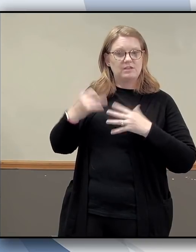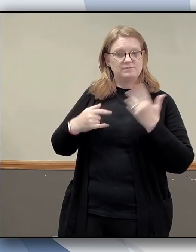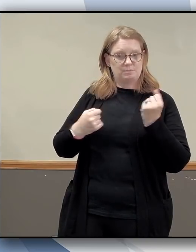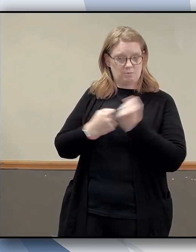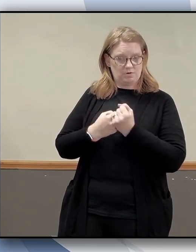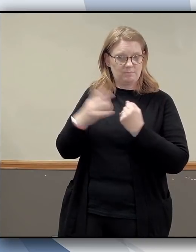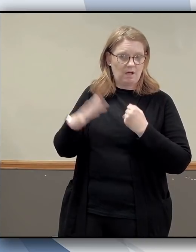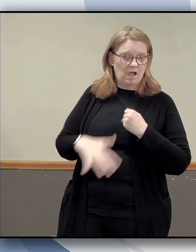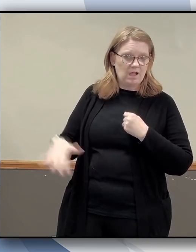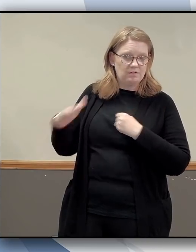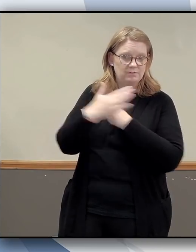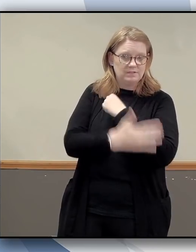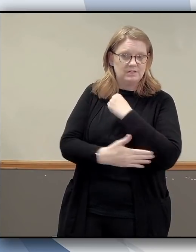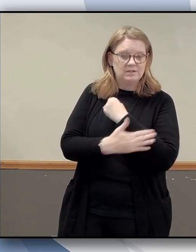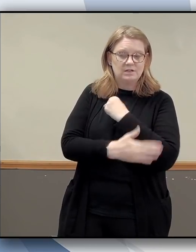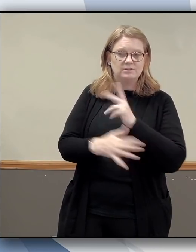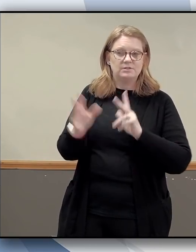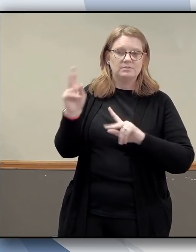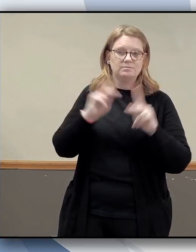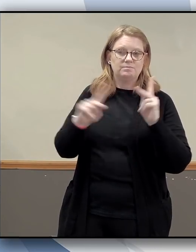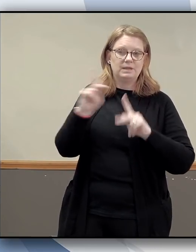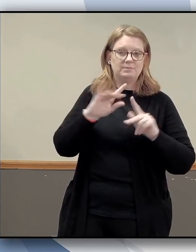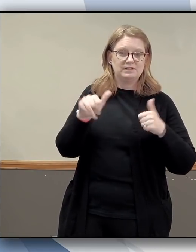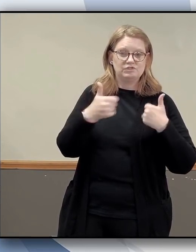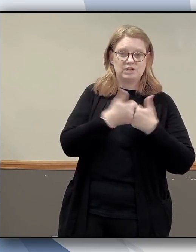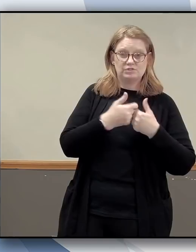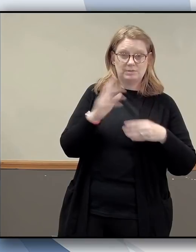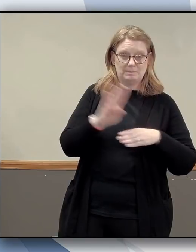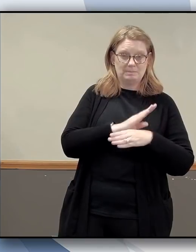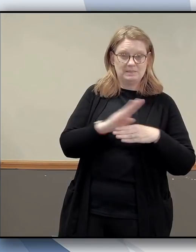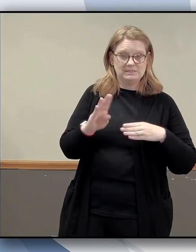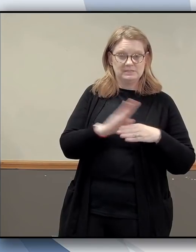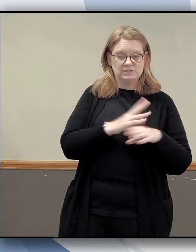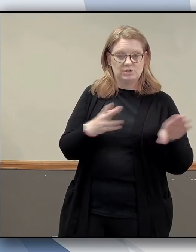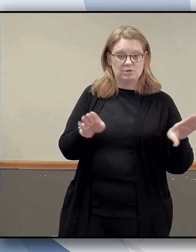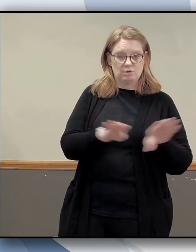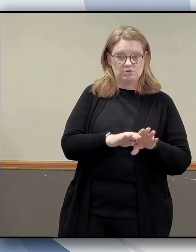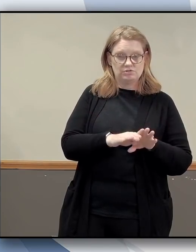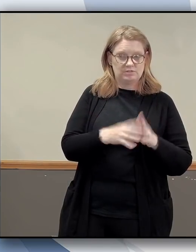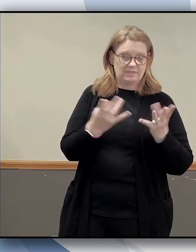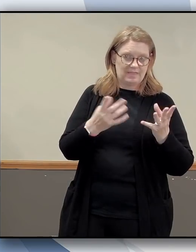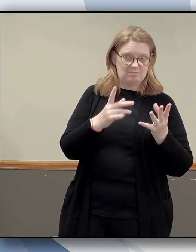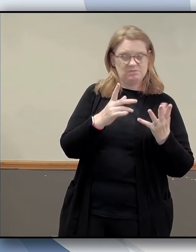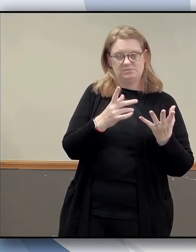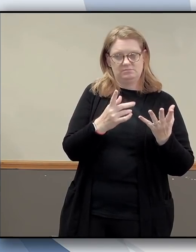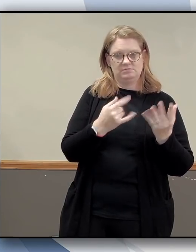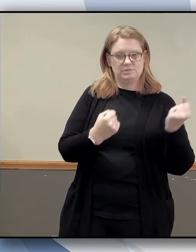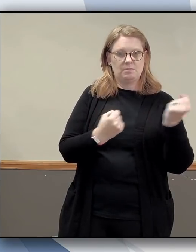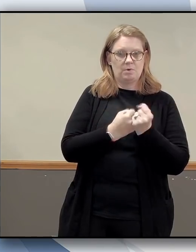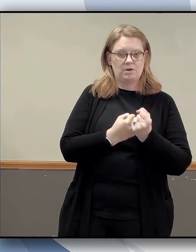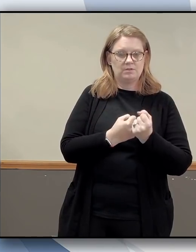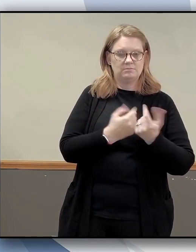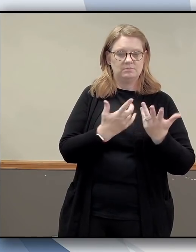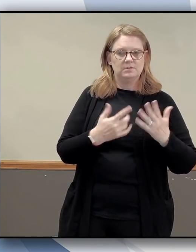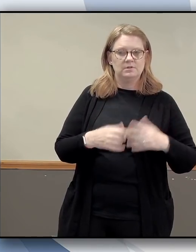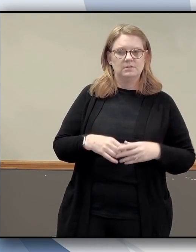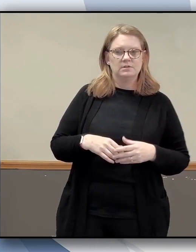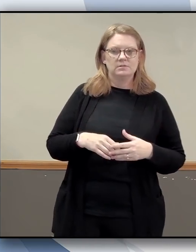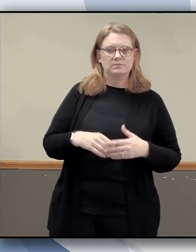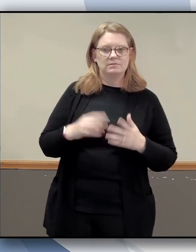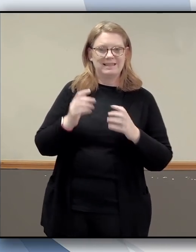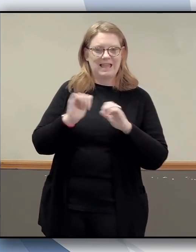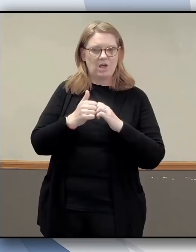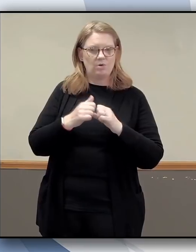people challenged your business closures back in the spring, and they were upheld. Why don't you think they can be enforced this